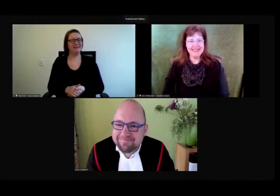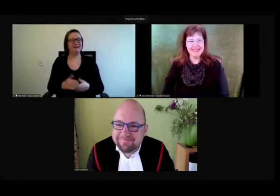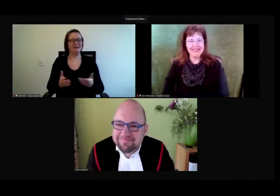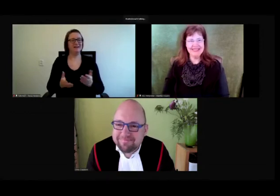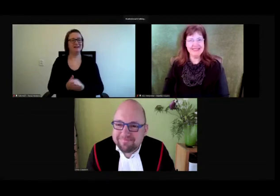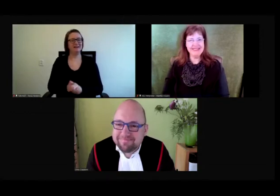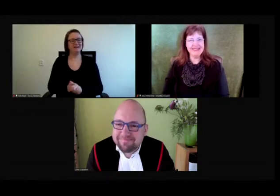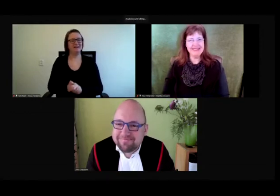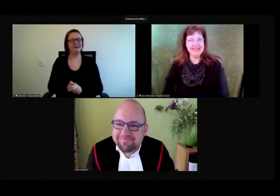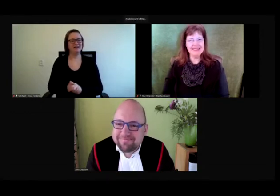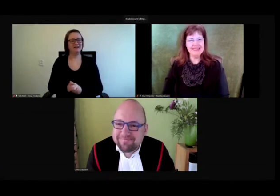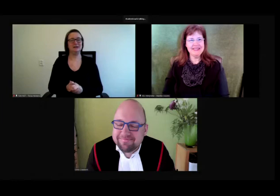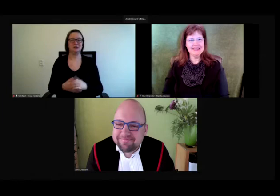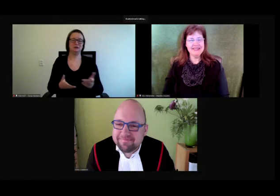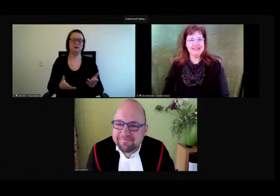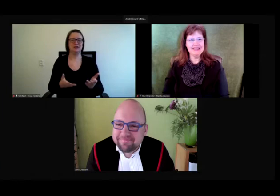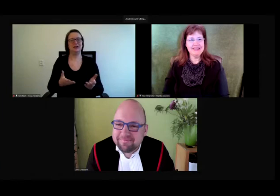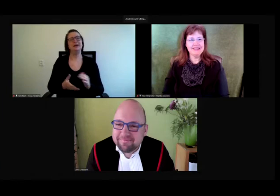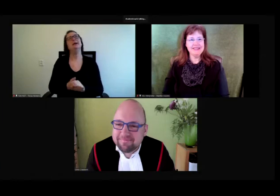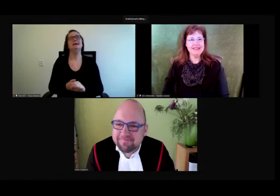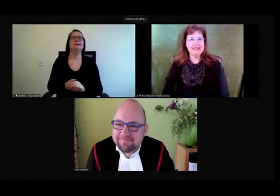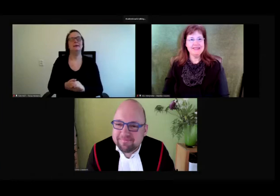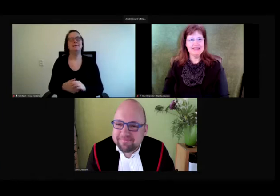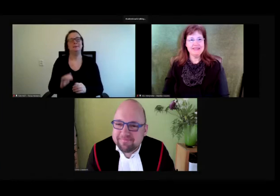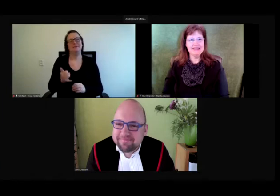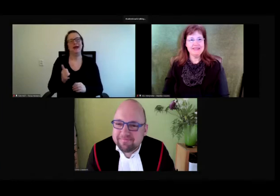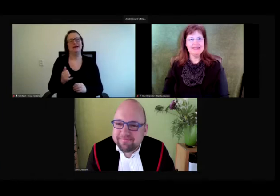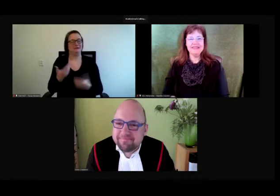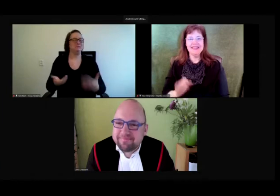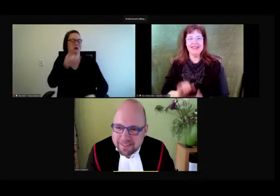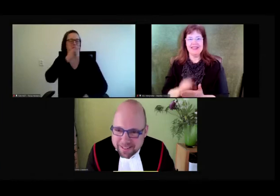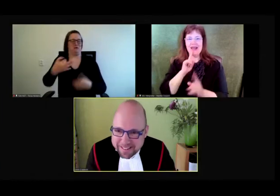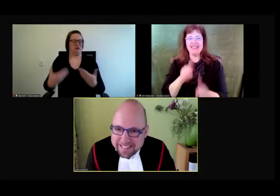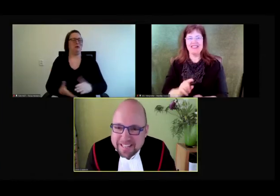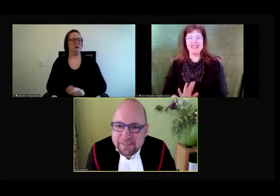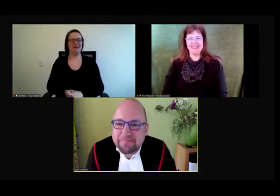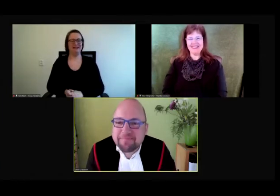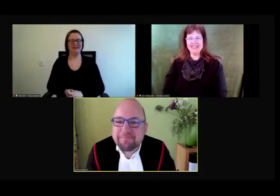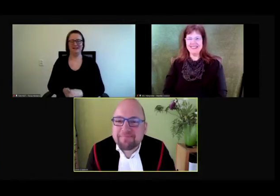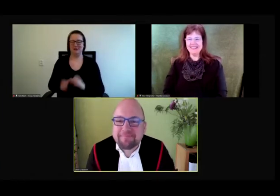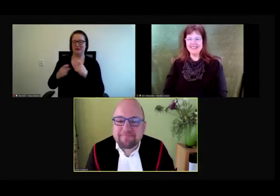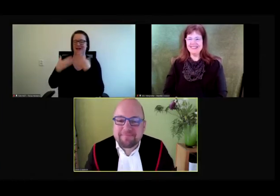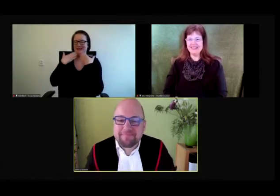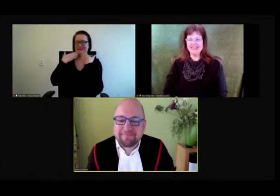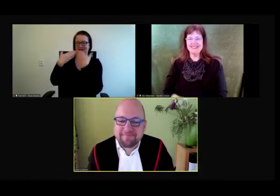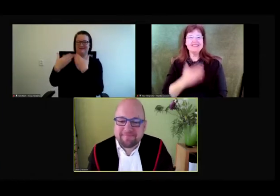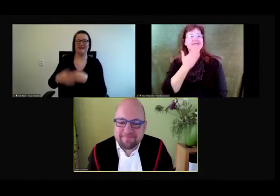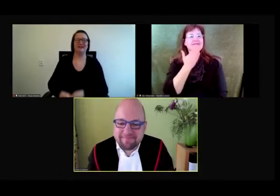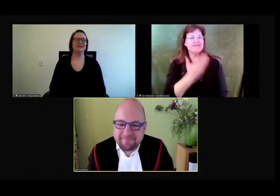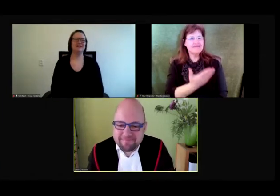Yeah. So that's my answer. Okay, thank you.